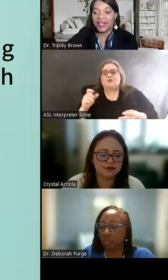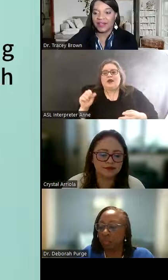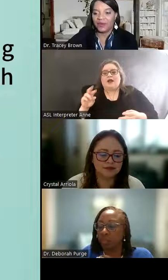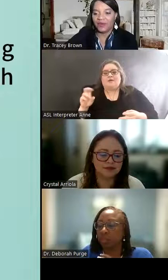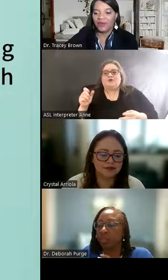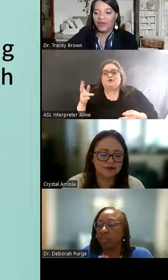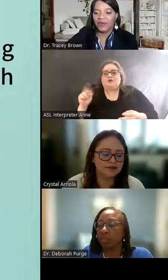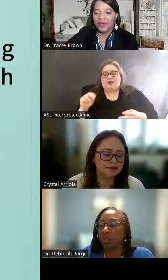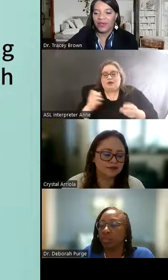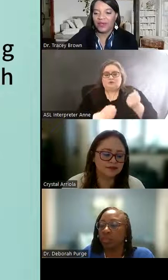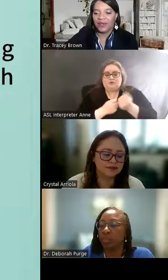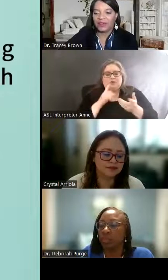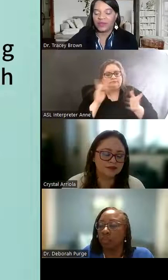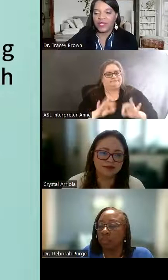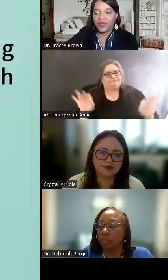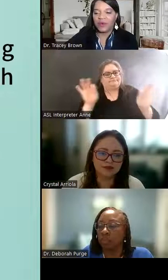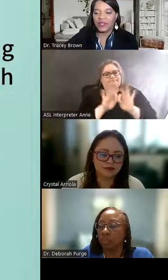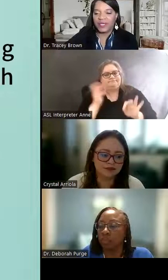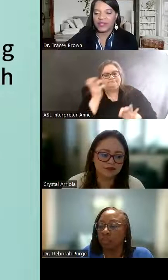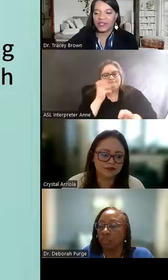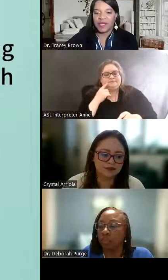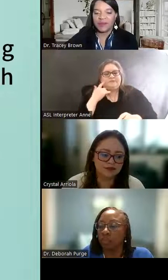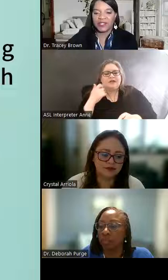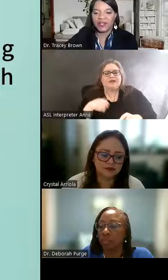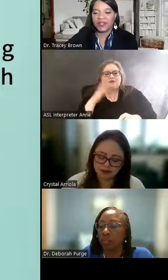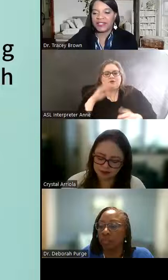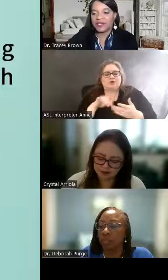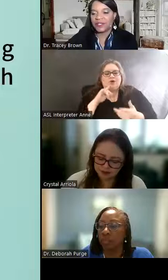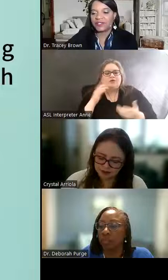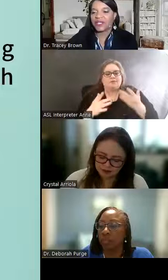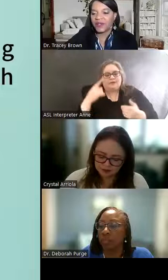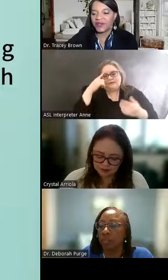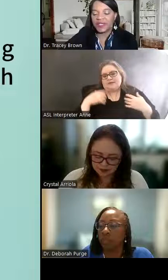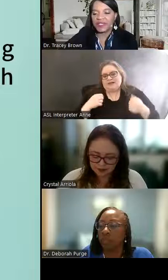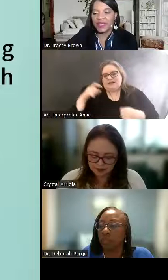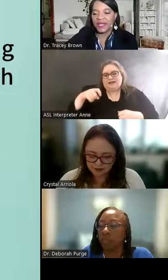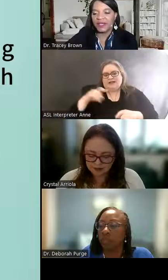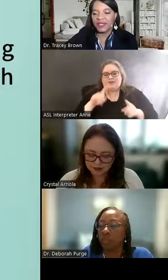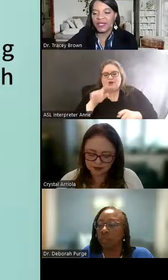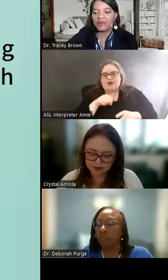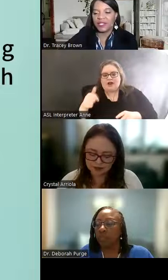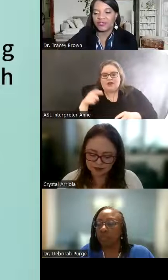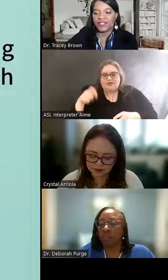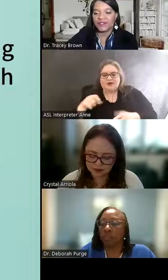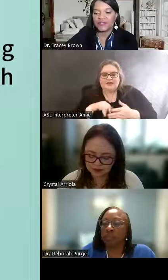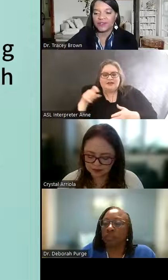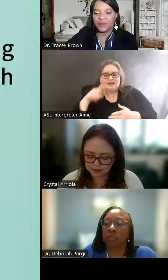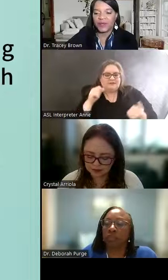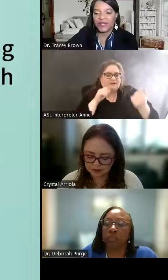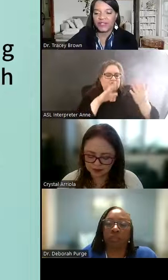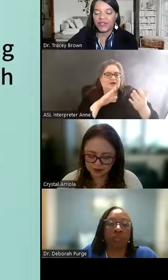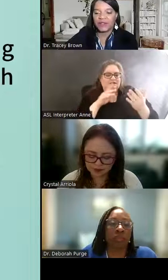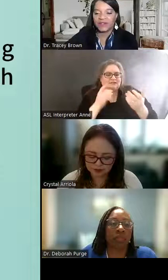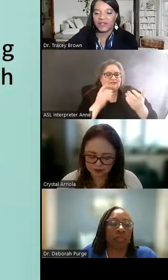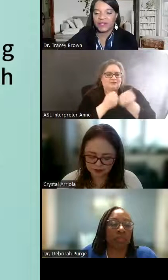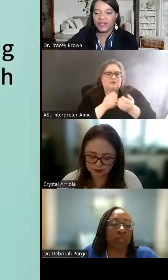is vital because we know, yes, there might be a mental health need, but there's other needs that need to be addressed to